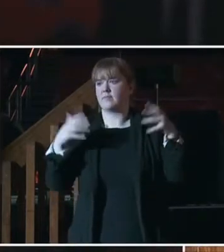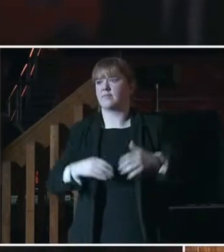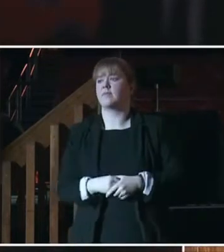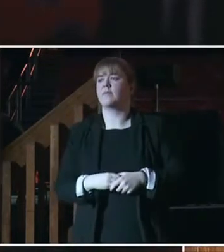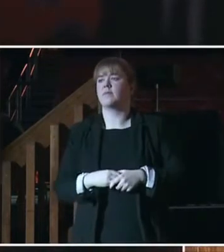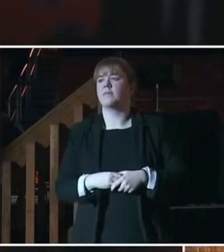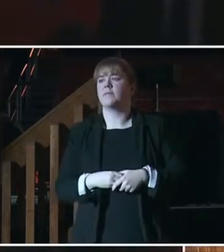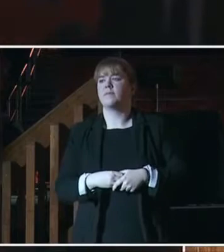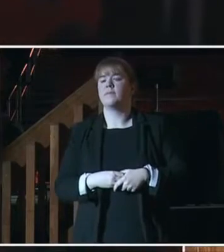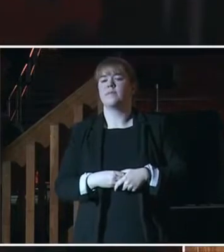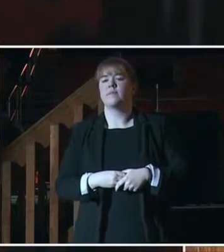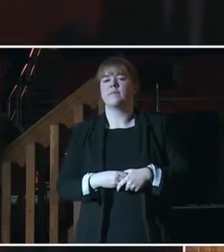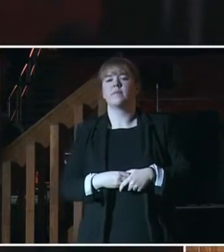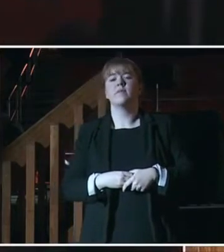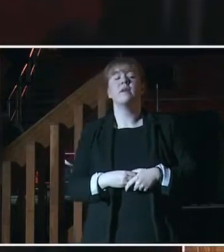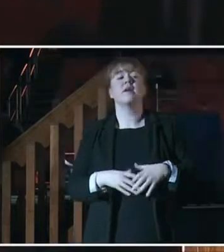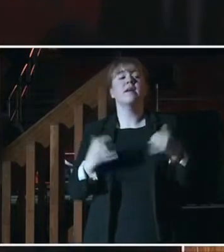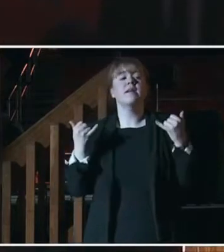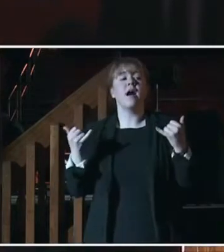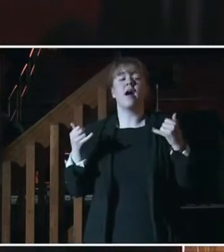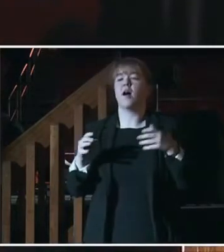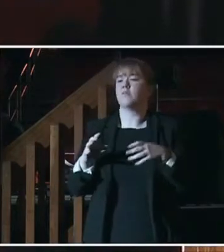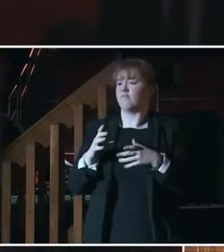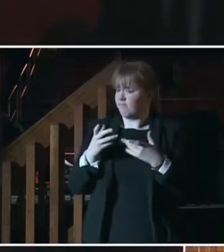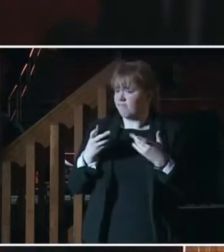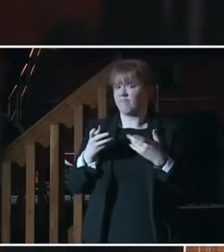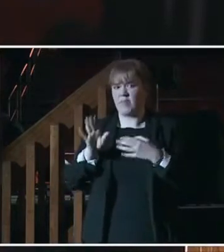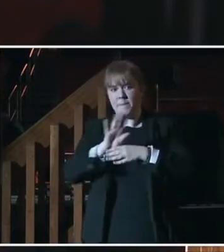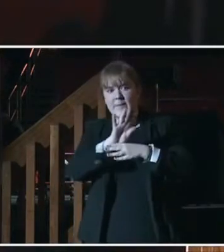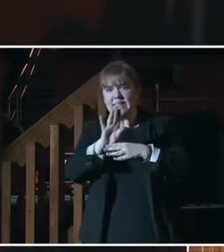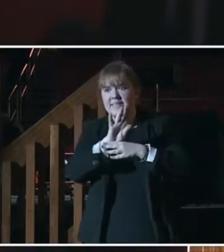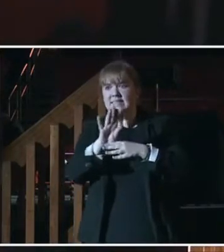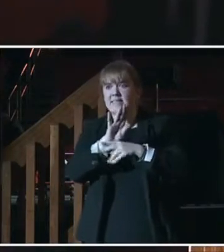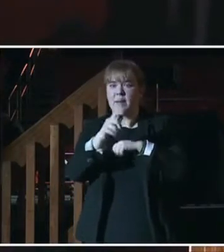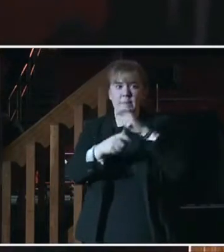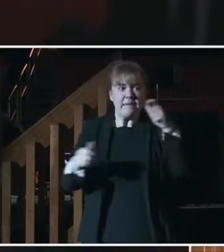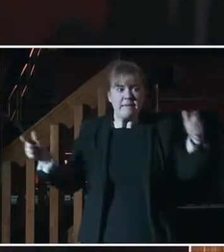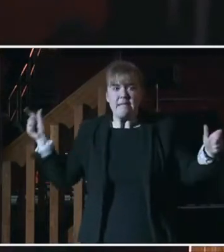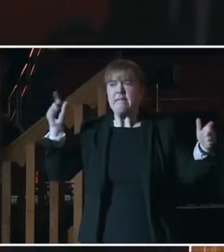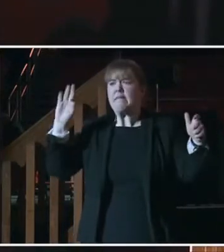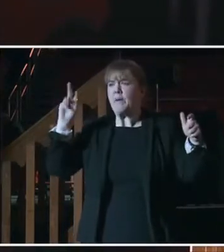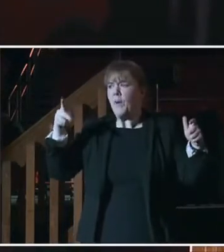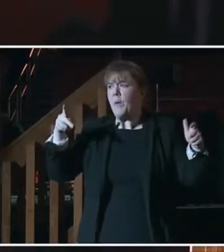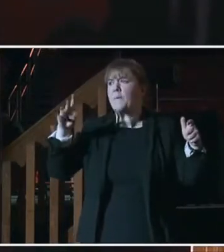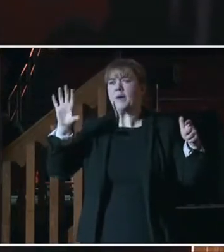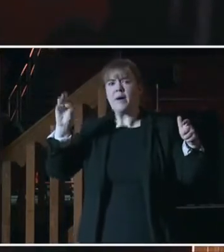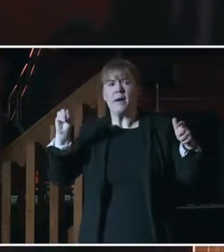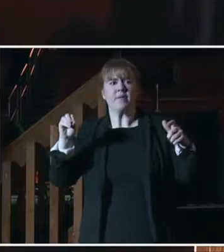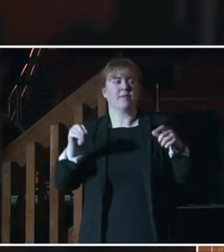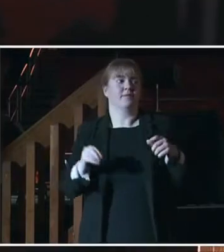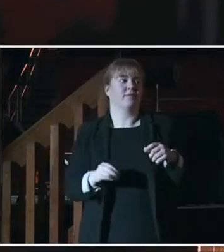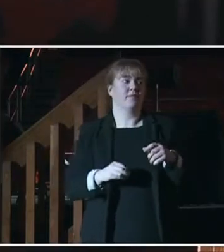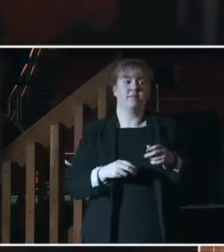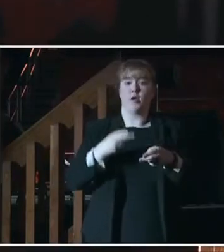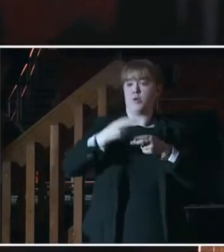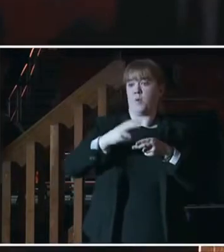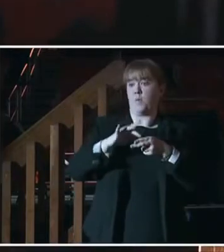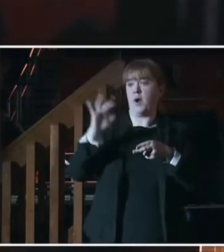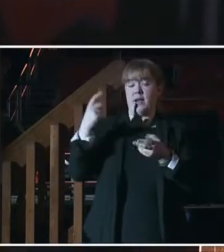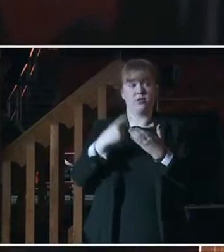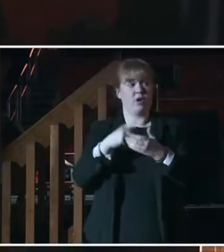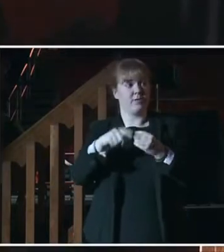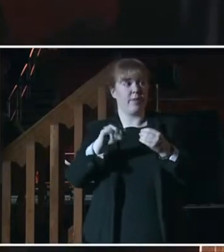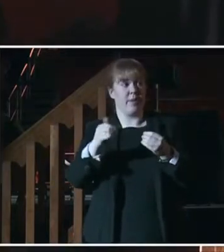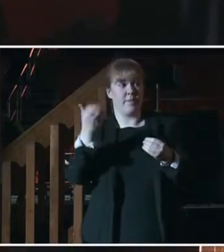And yet, even now, there are industries, there are big brand names. We talked about brands earlier, right,